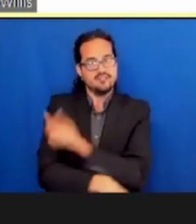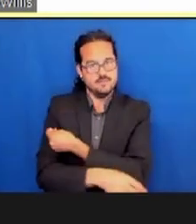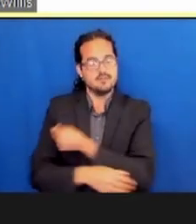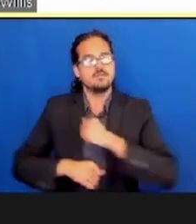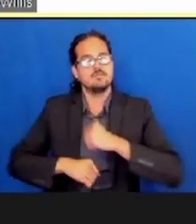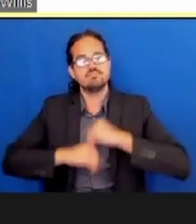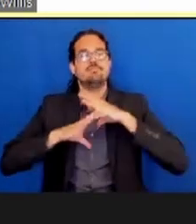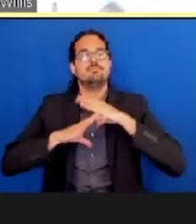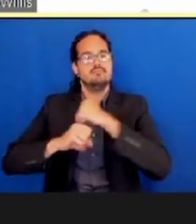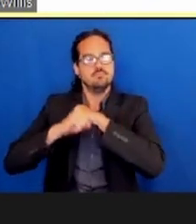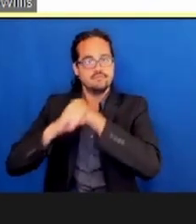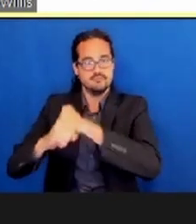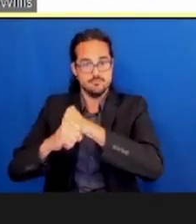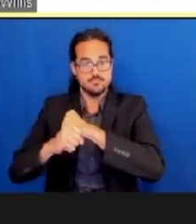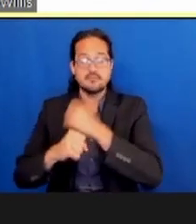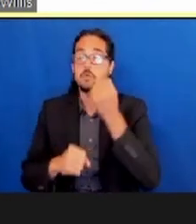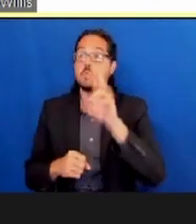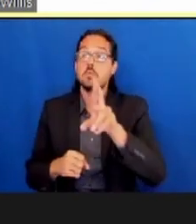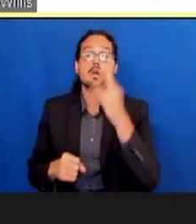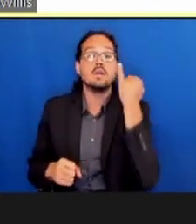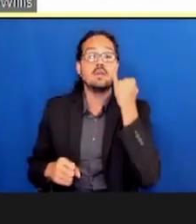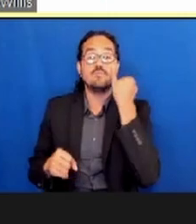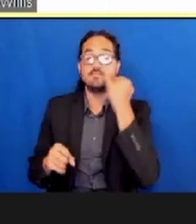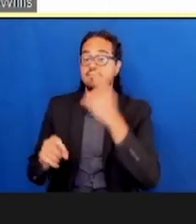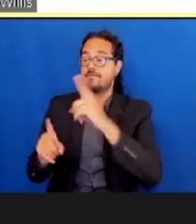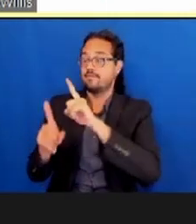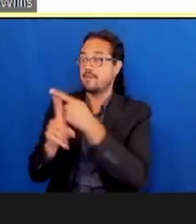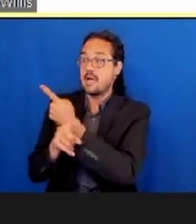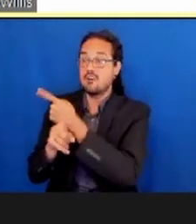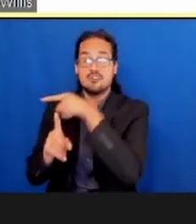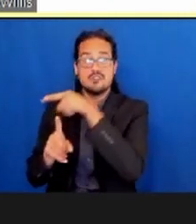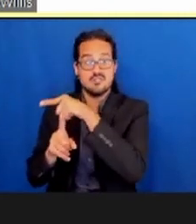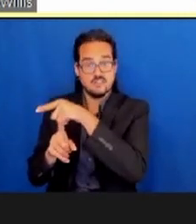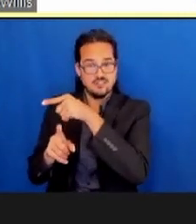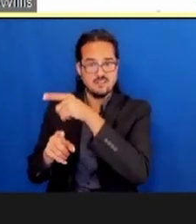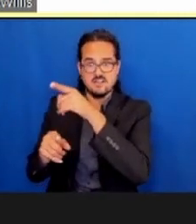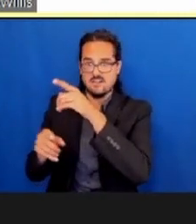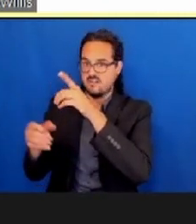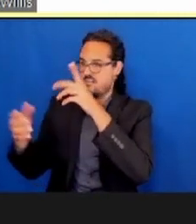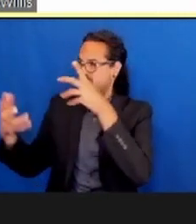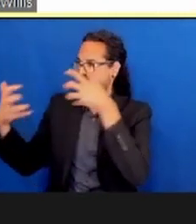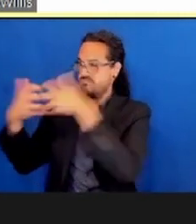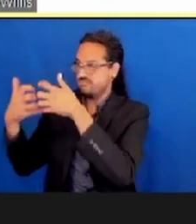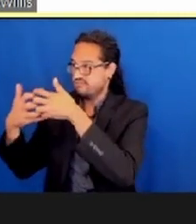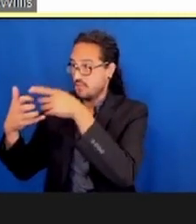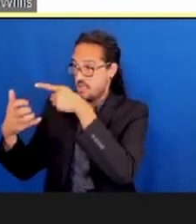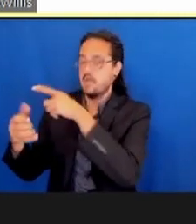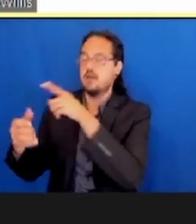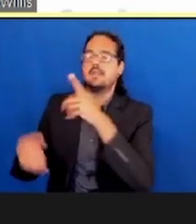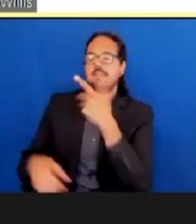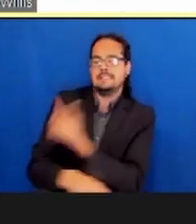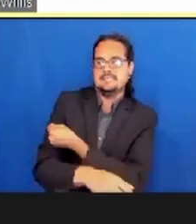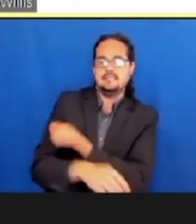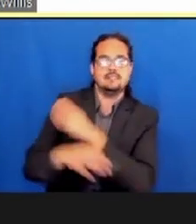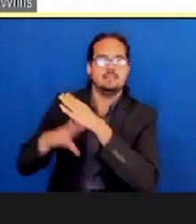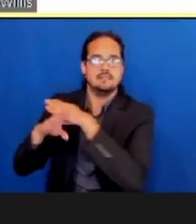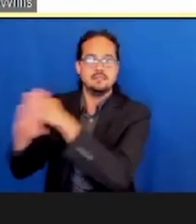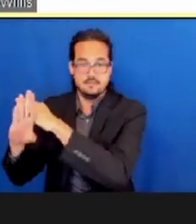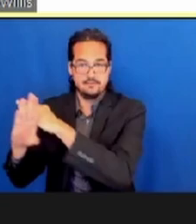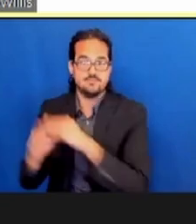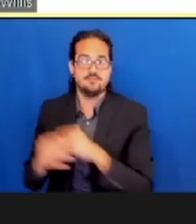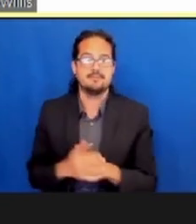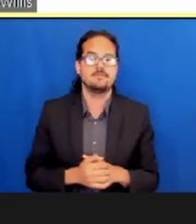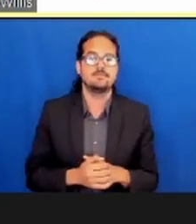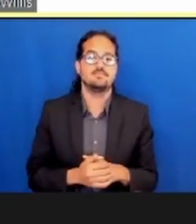one dose. And the good news is that with our success of the current vaccine distribution plan and the partnerships we've forged, we're ready